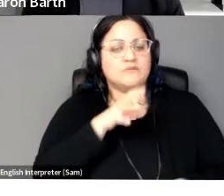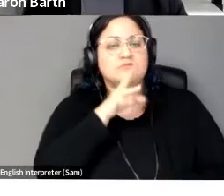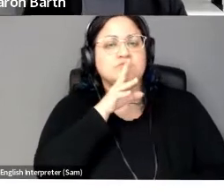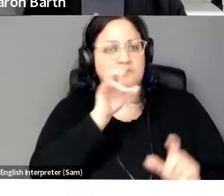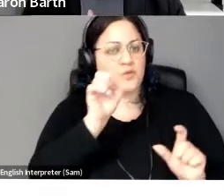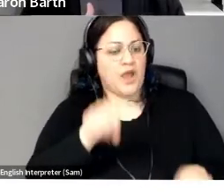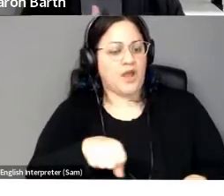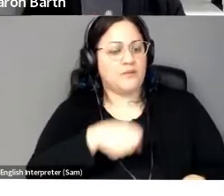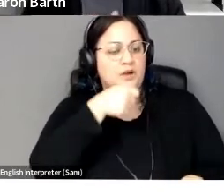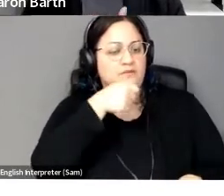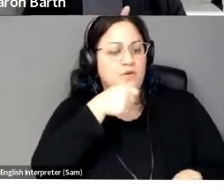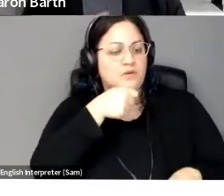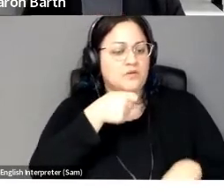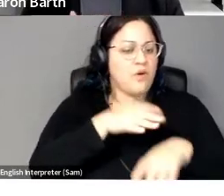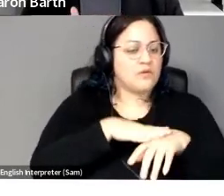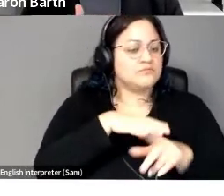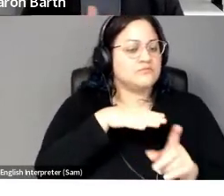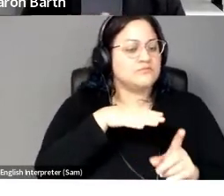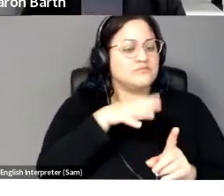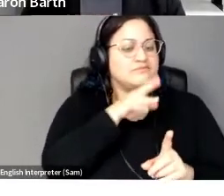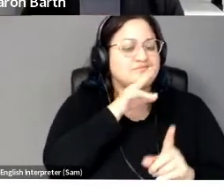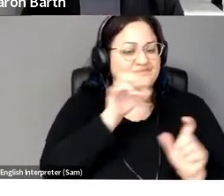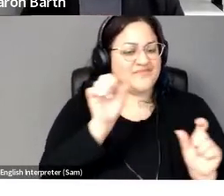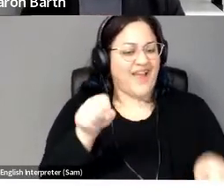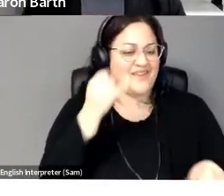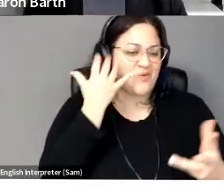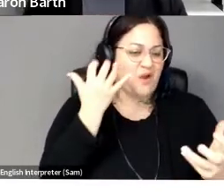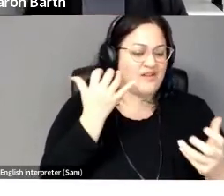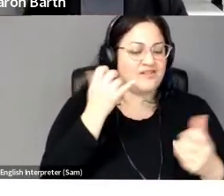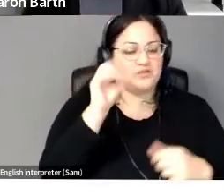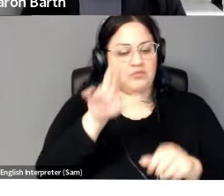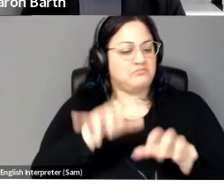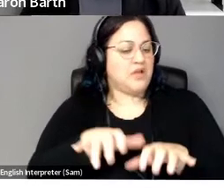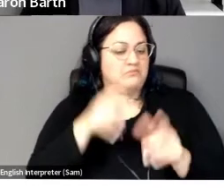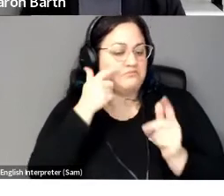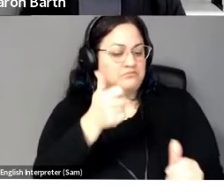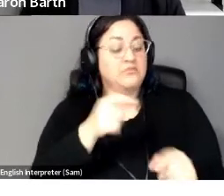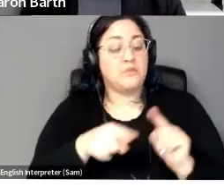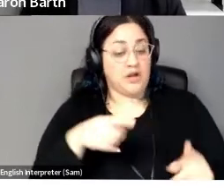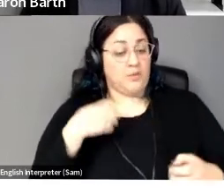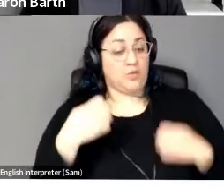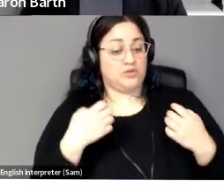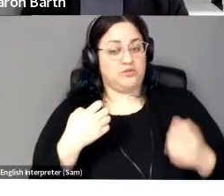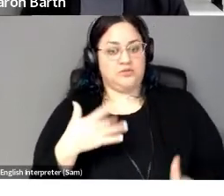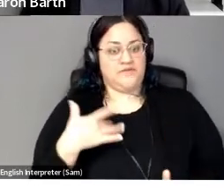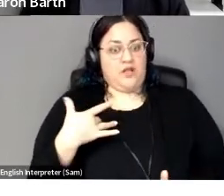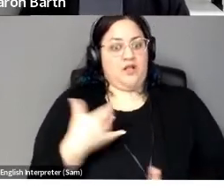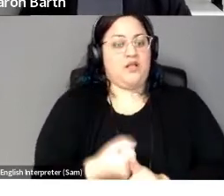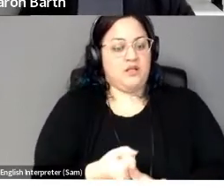microphone or your video if you want and just answer. Yeah, emotional decisions for sure, right?